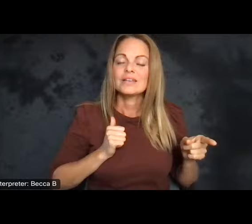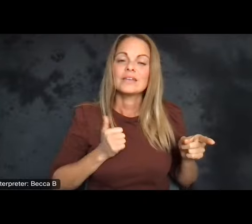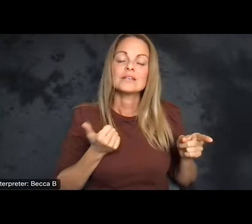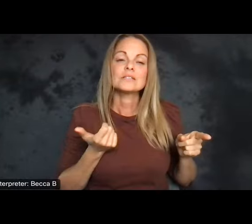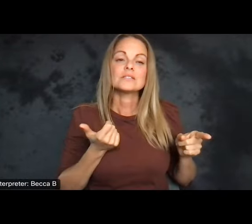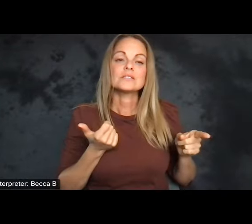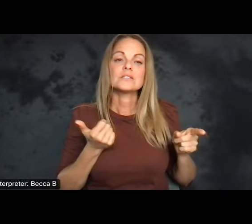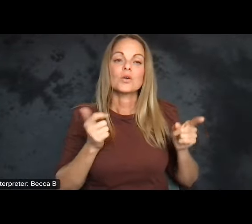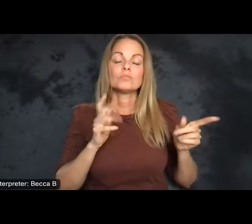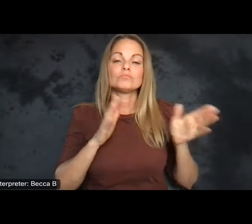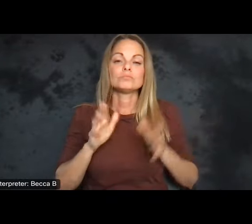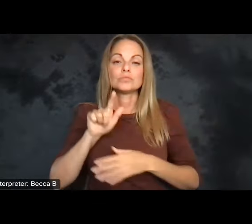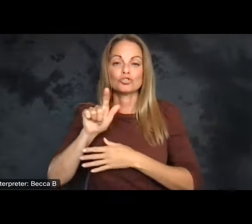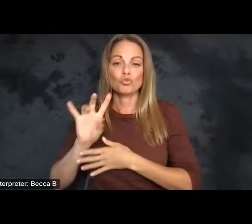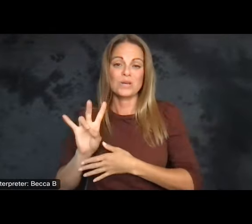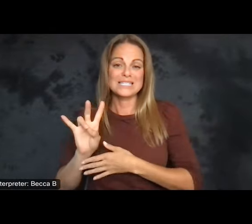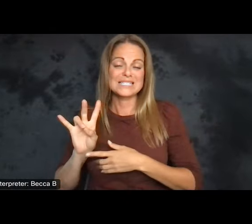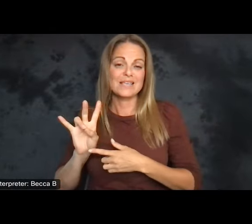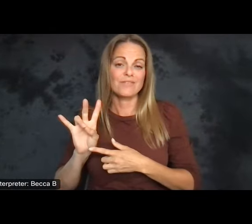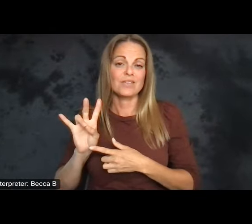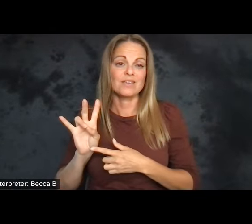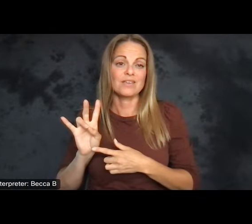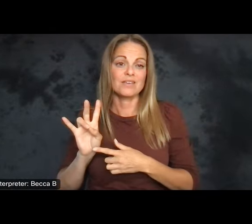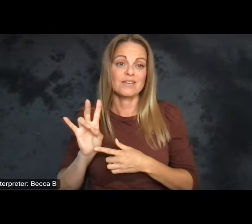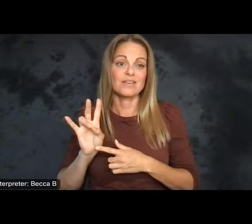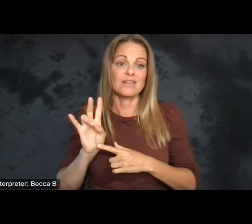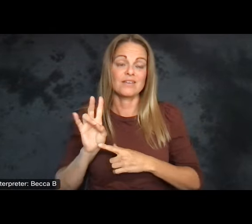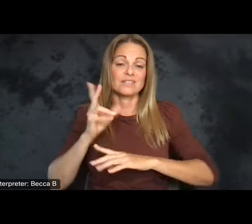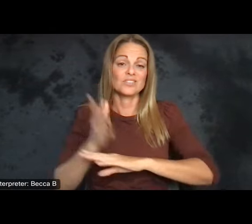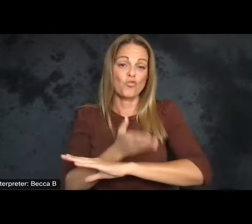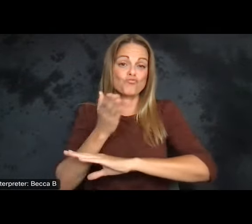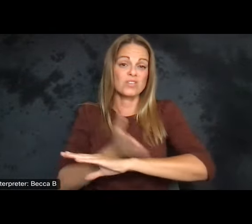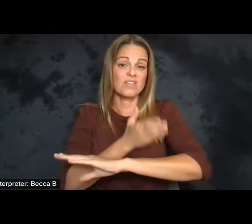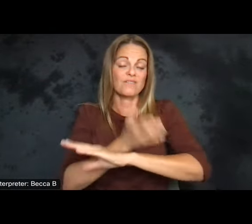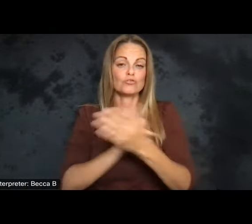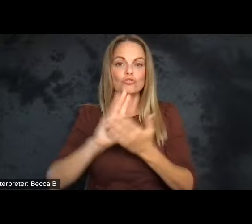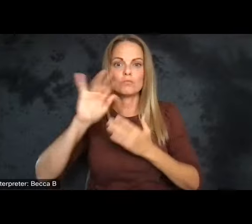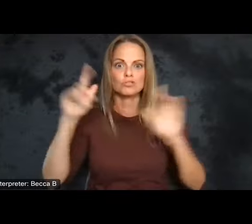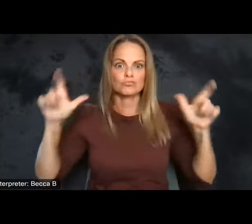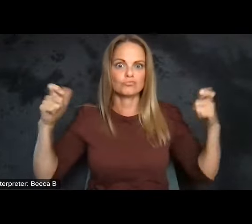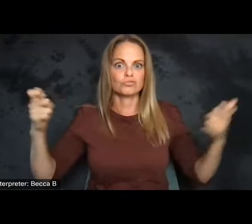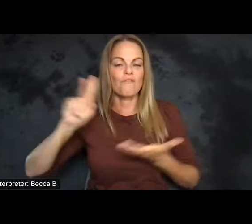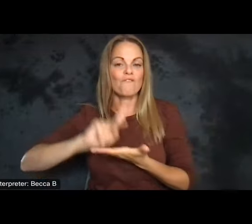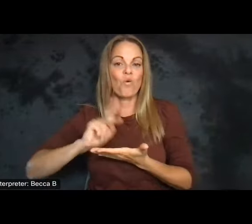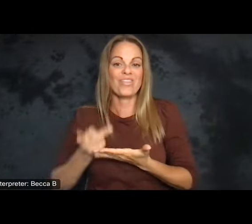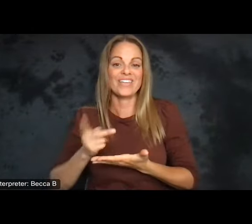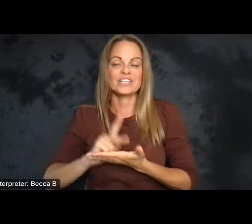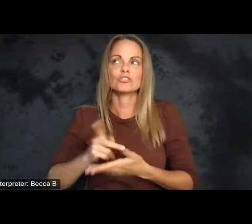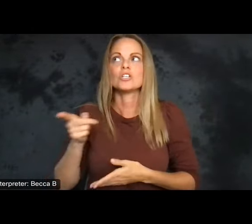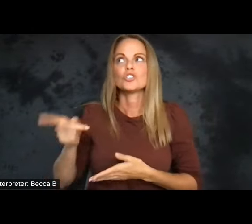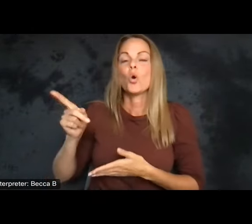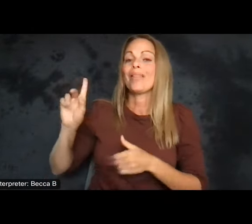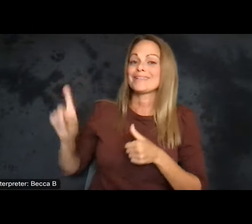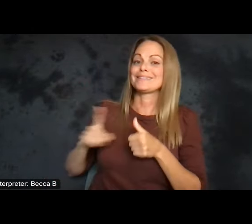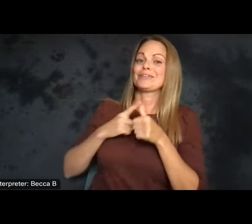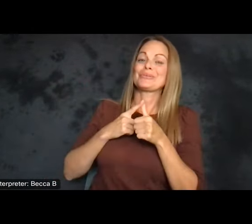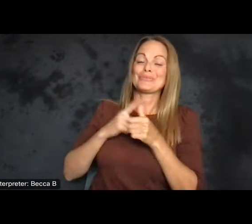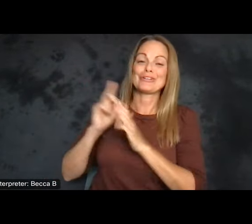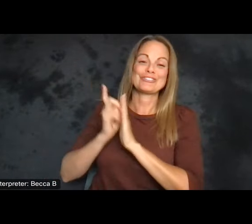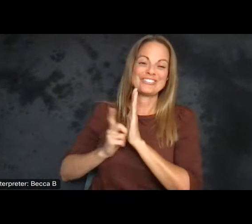there's a major renovation project that's scheduled there with the kitchen. So this kitchen has been there, the original design